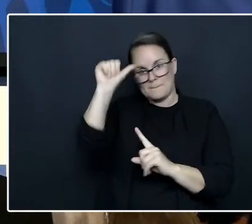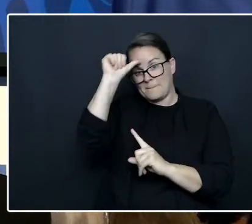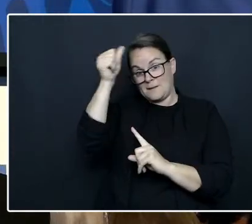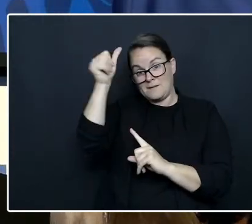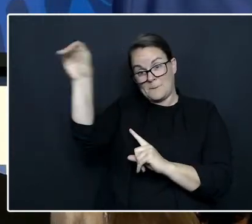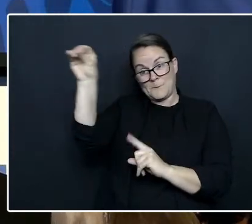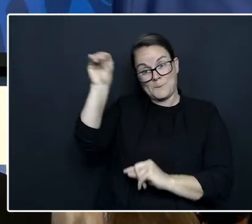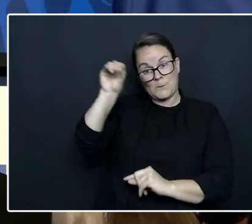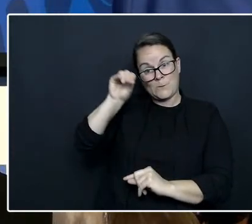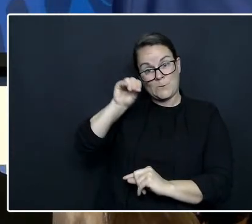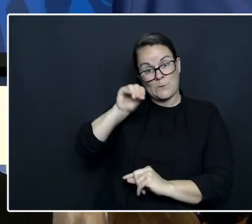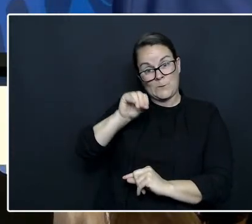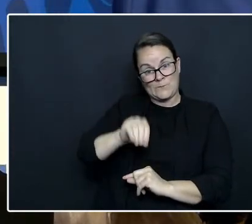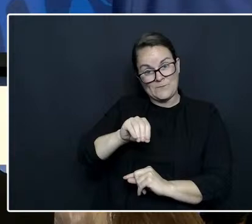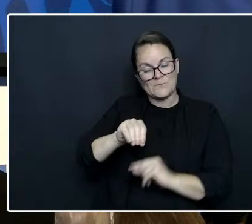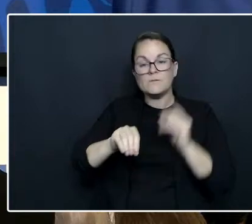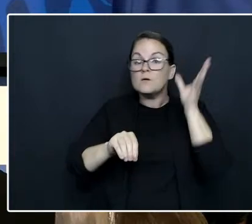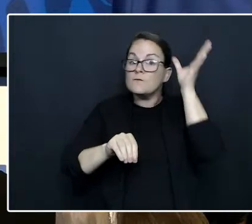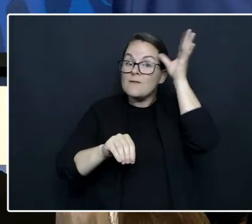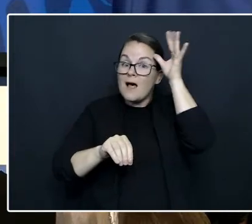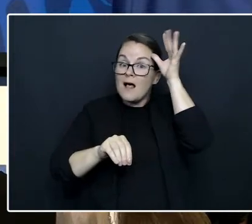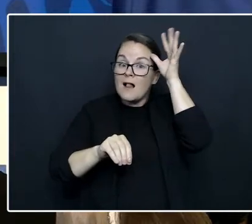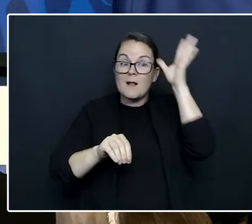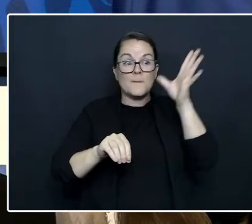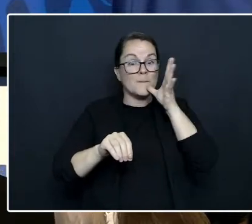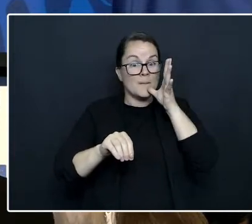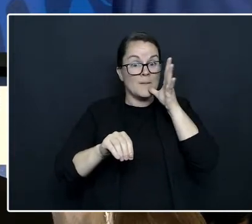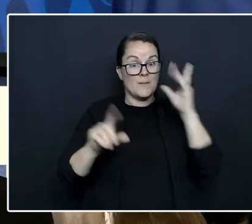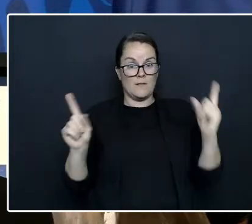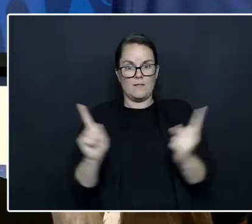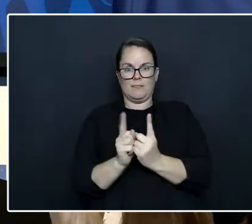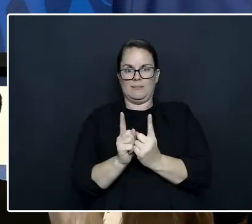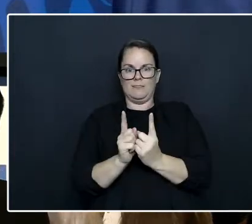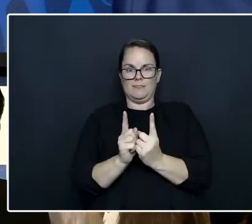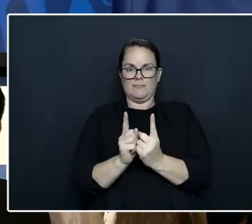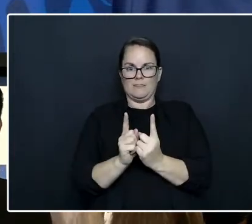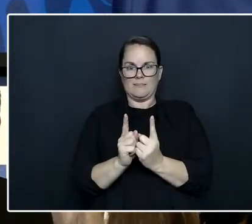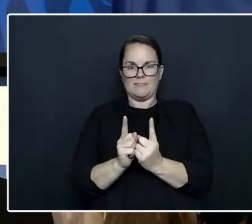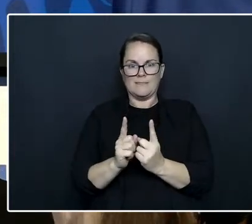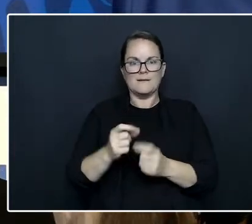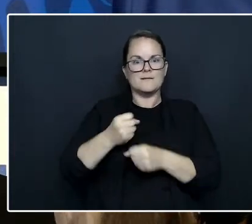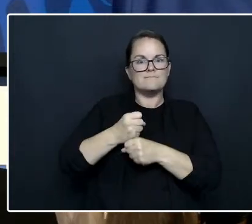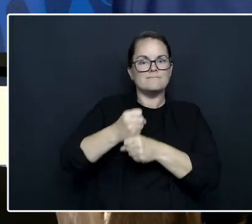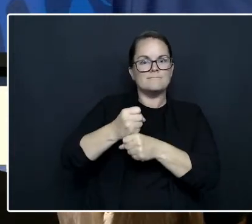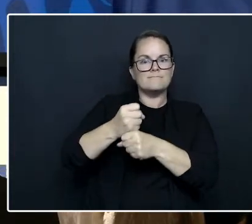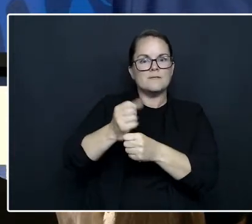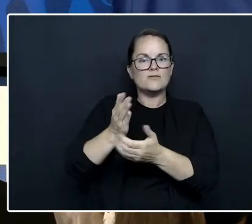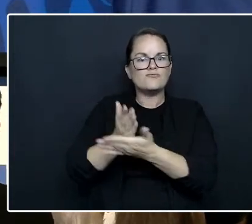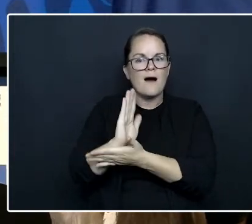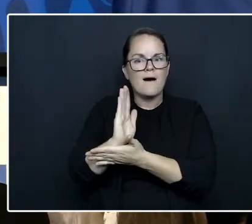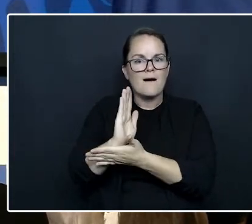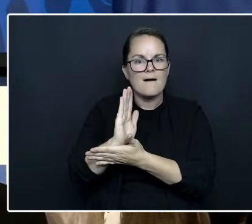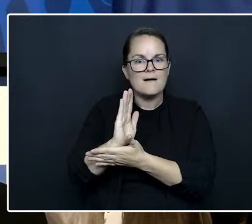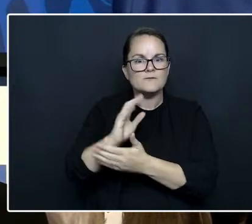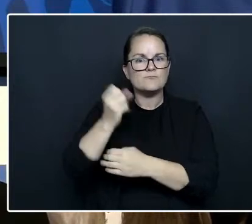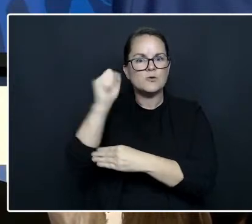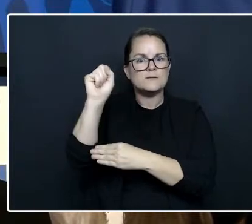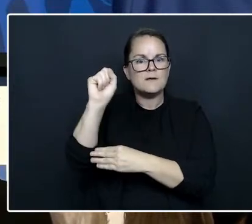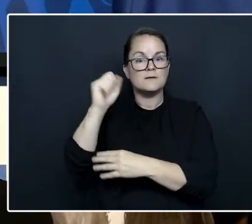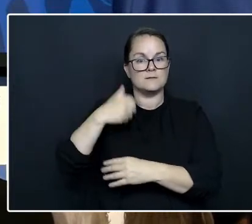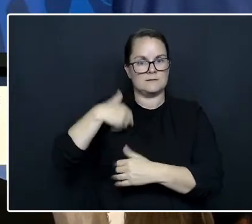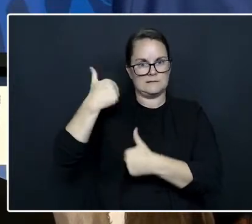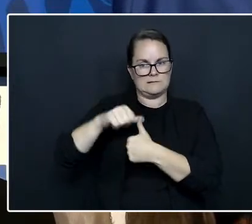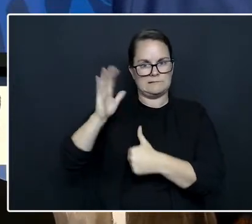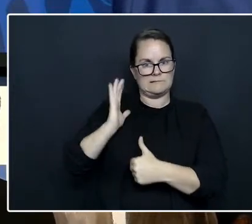they were active in the civil rights movement. In fact, when I was young, my parents would take me to the marches in a